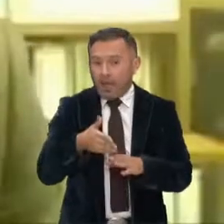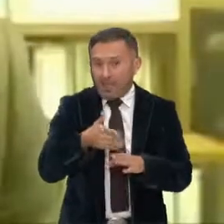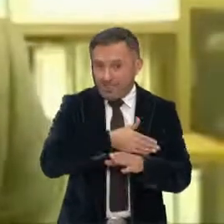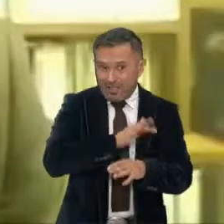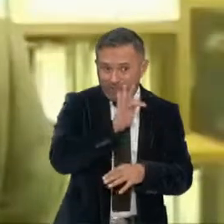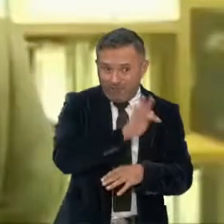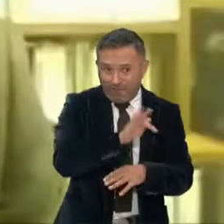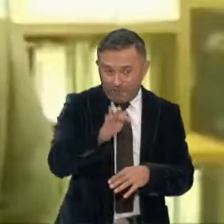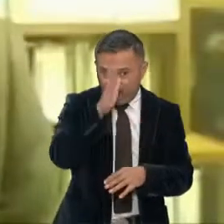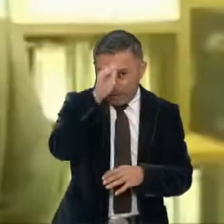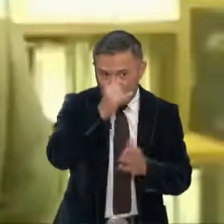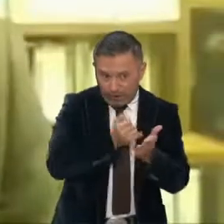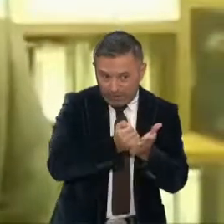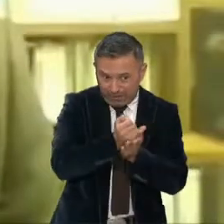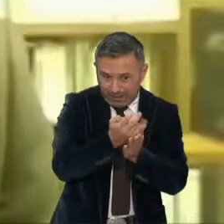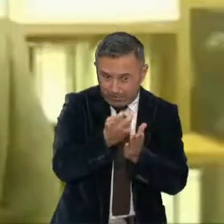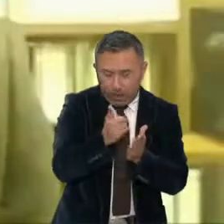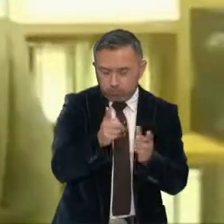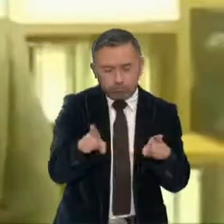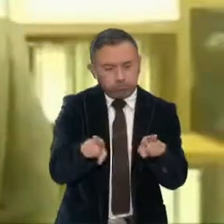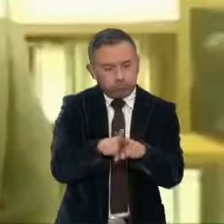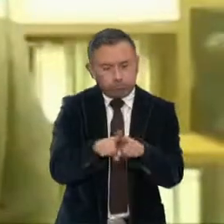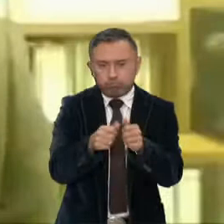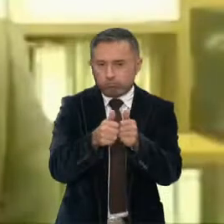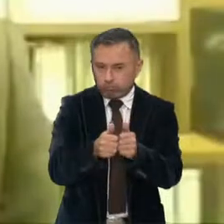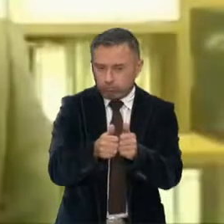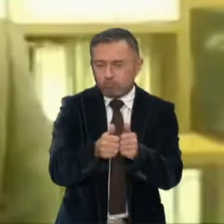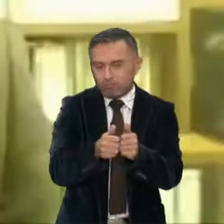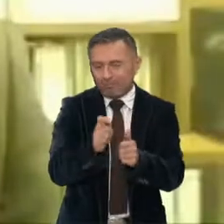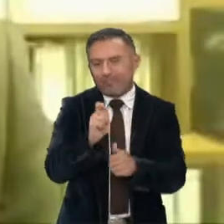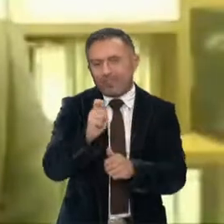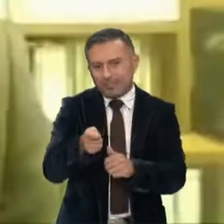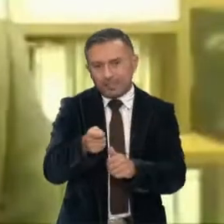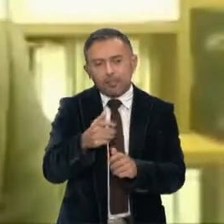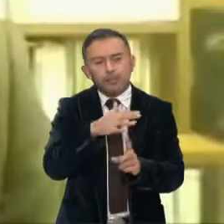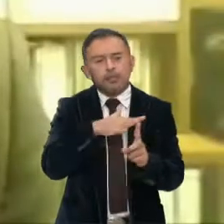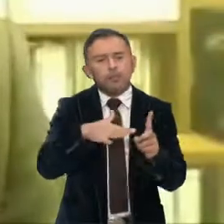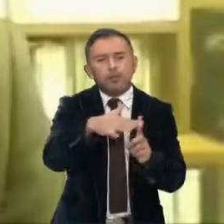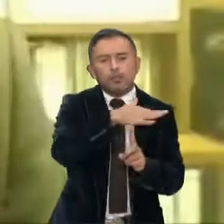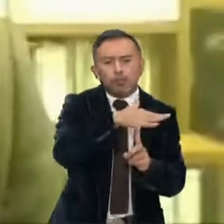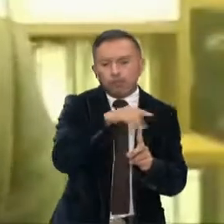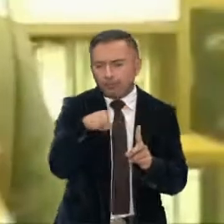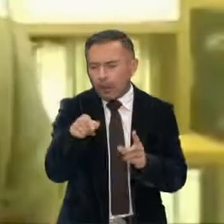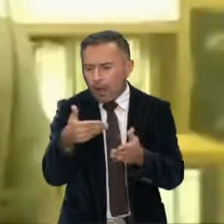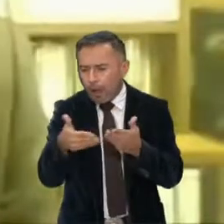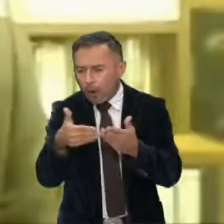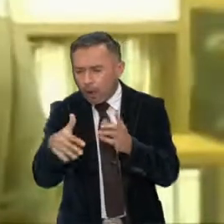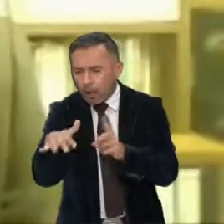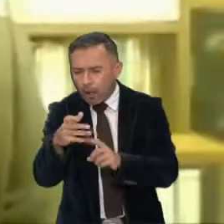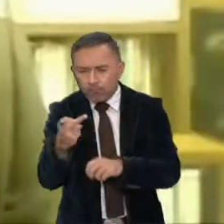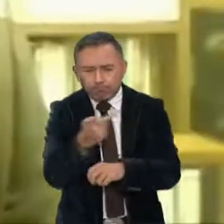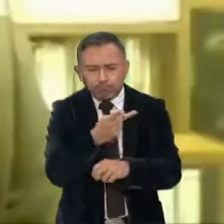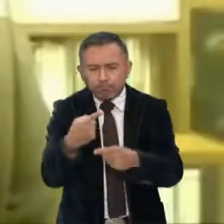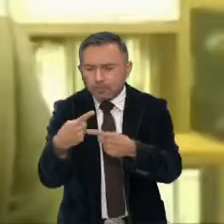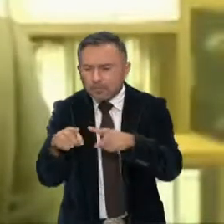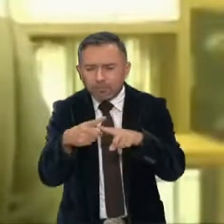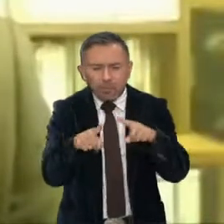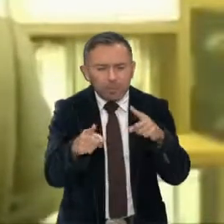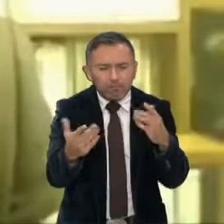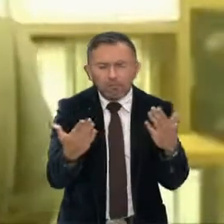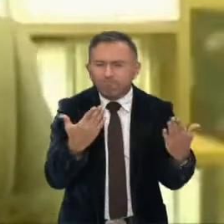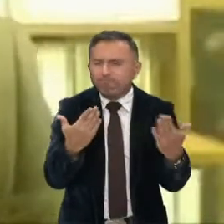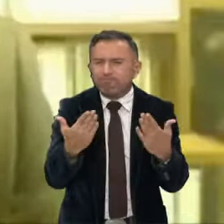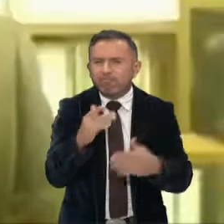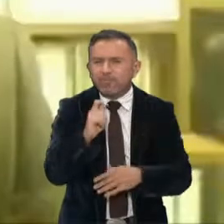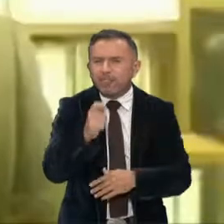the date that we initially have set. But what is the difference between one and the other situation? Well,